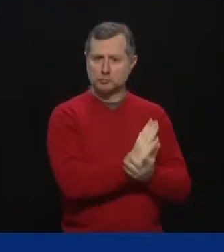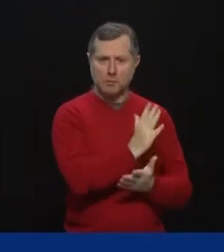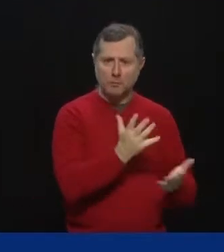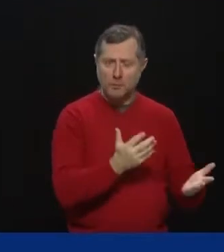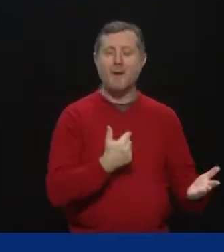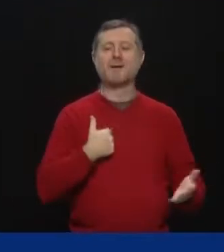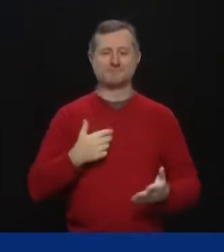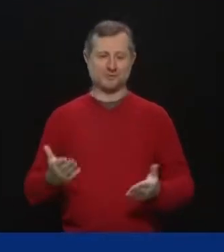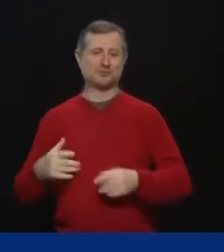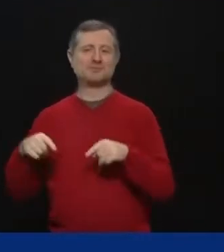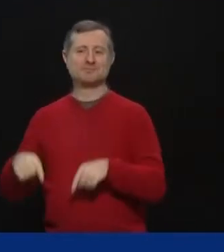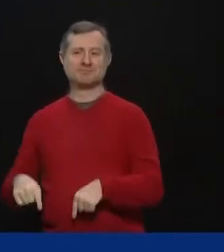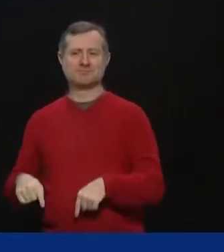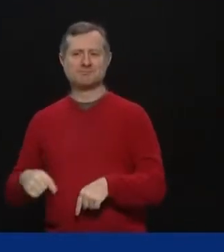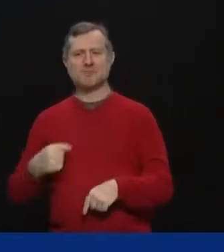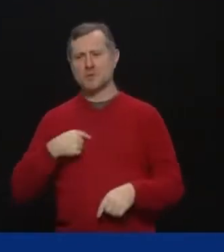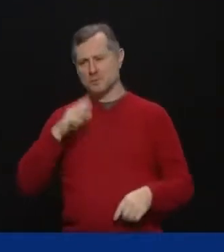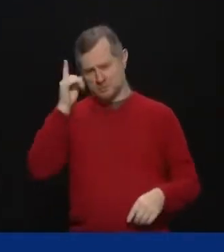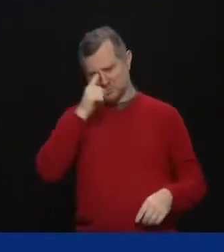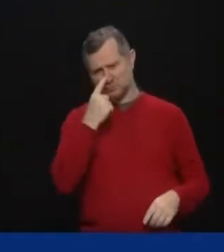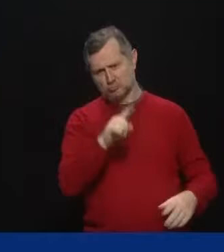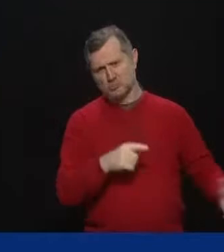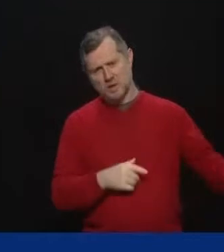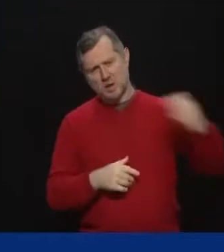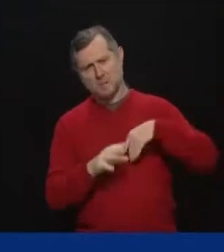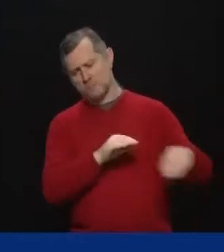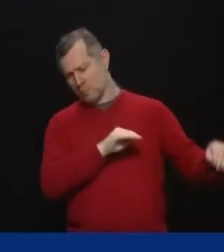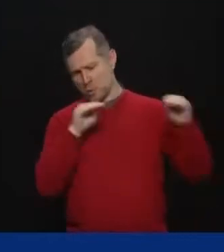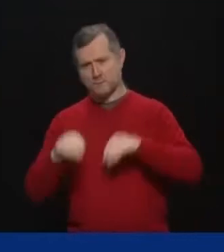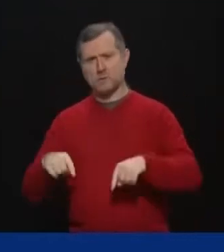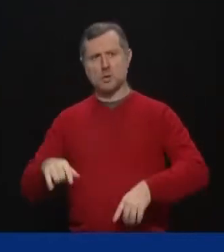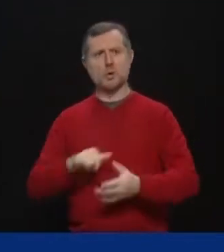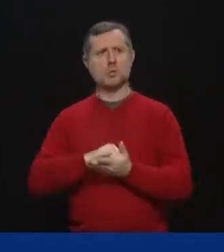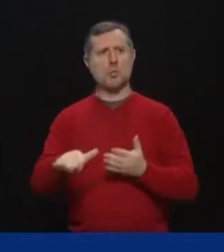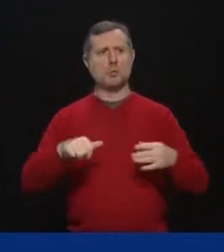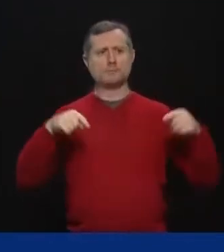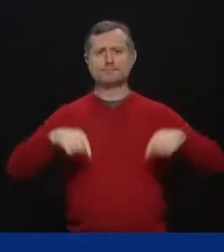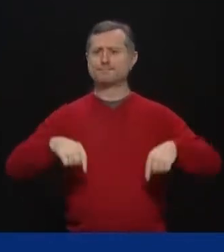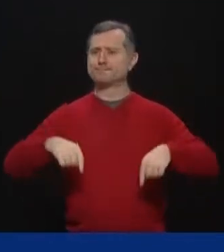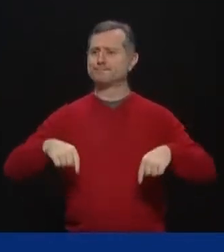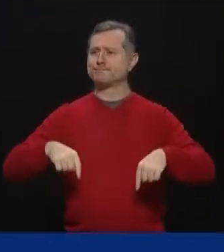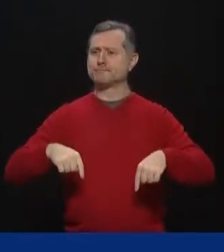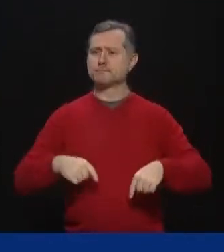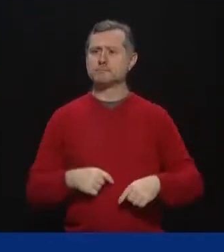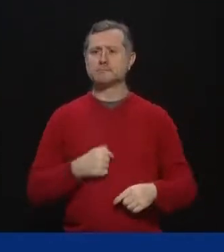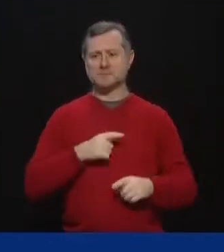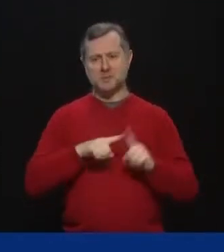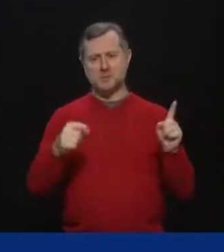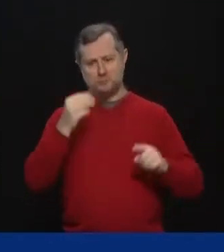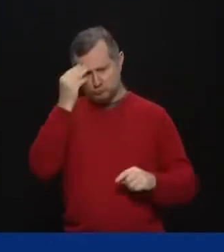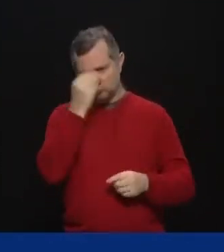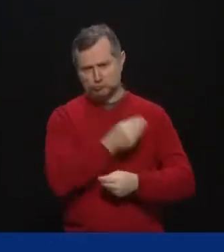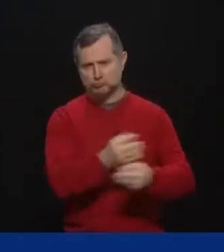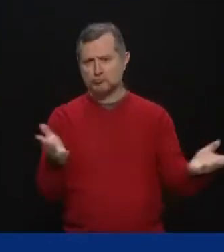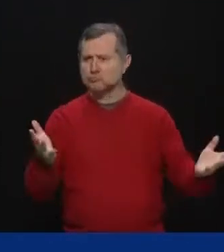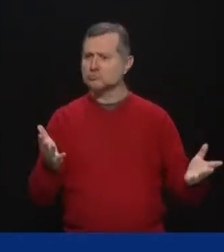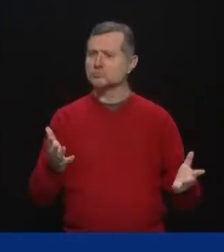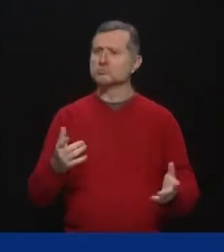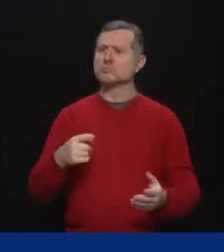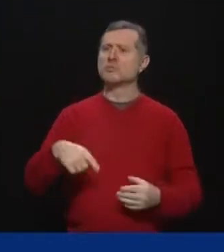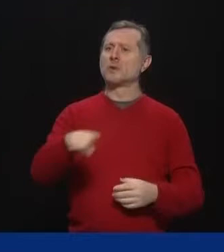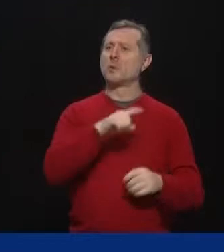I invite them all to move to New York. Love to have you come. But also, I want them to know that there's a symbol that they need to look